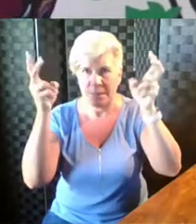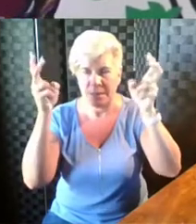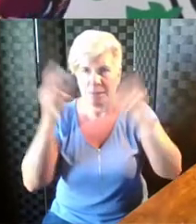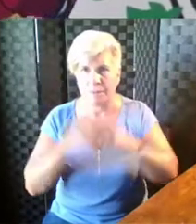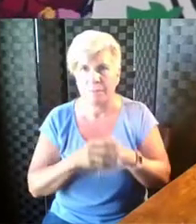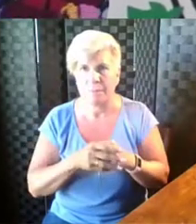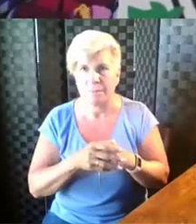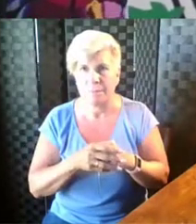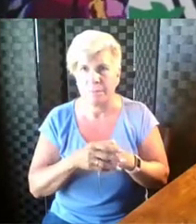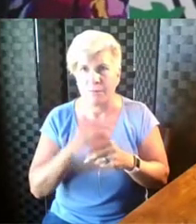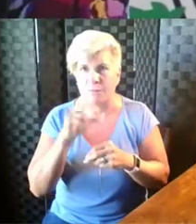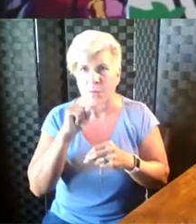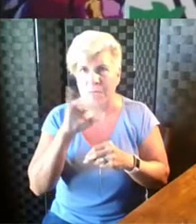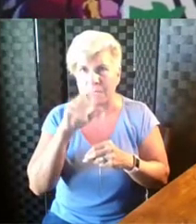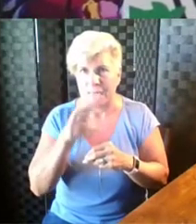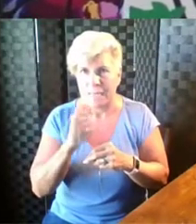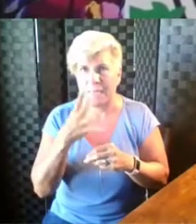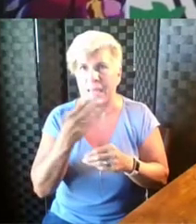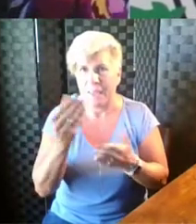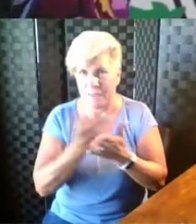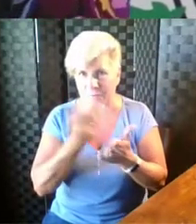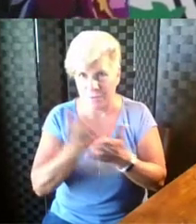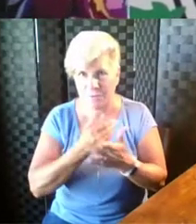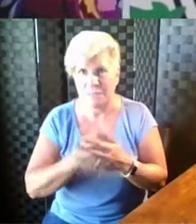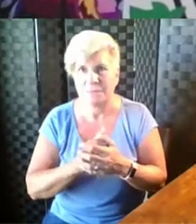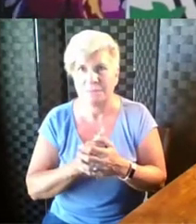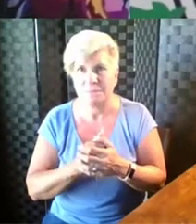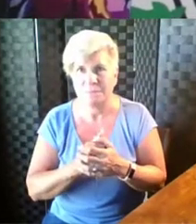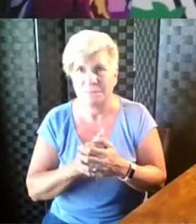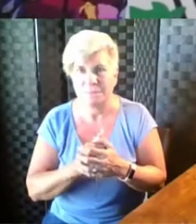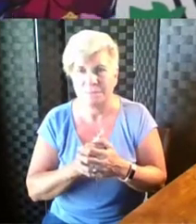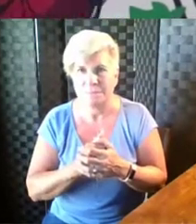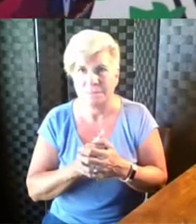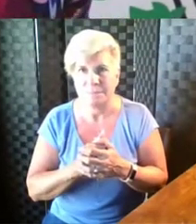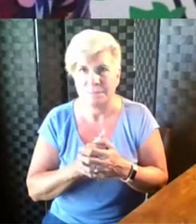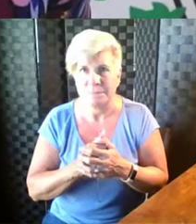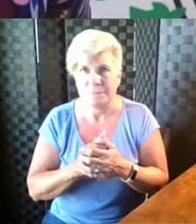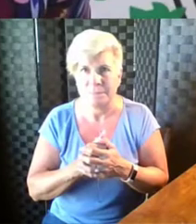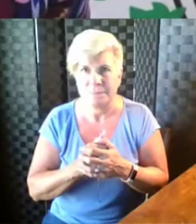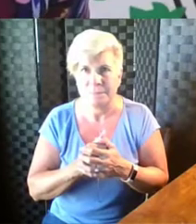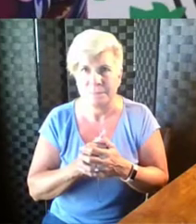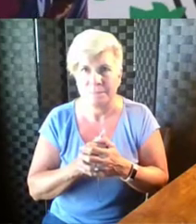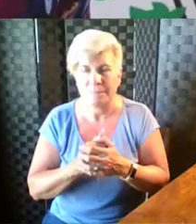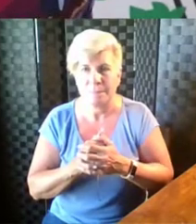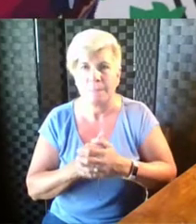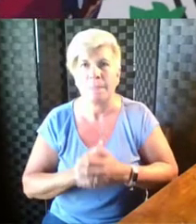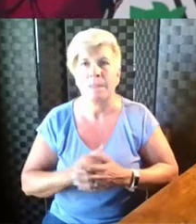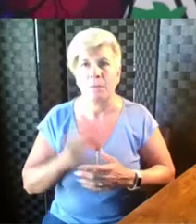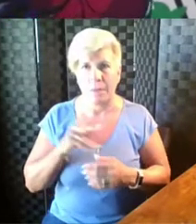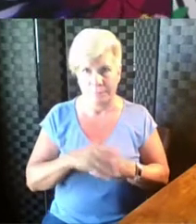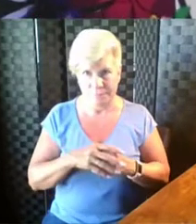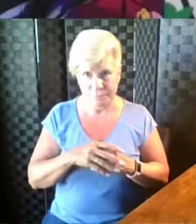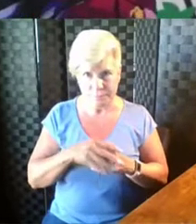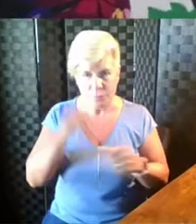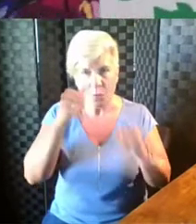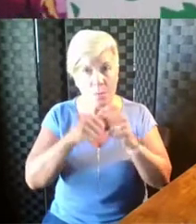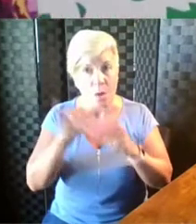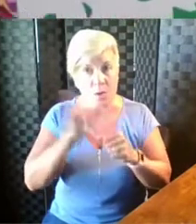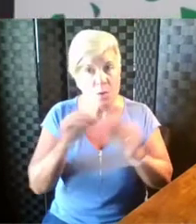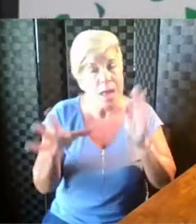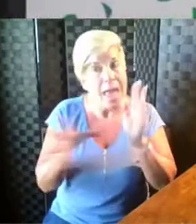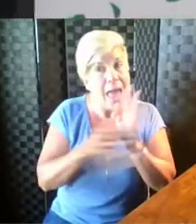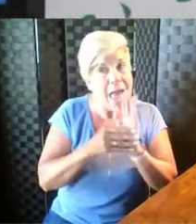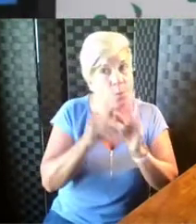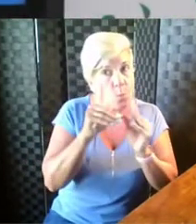or topic, which was about Fortnite video games and fundraising. Nice job. All right, remember I said we were going to